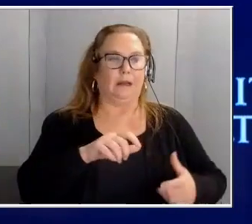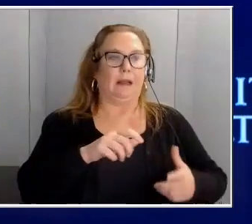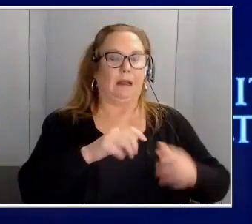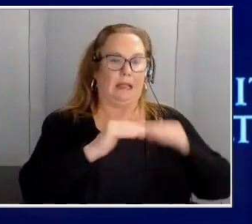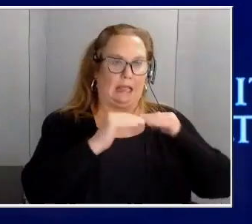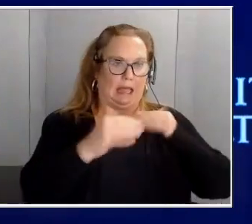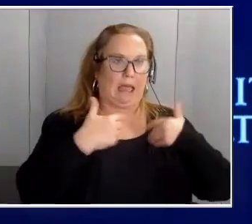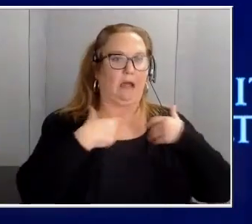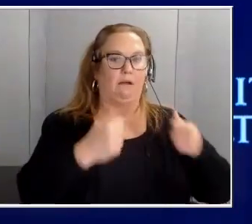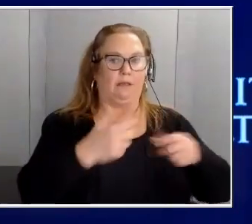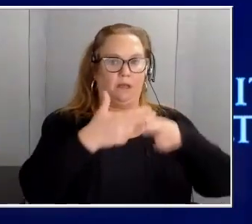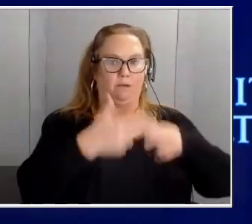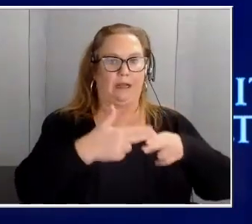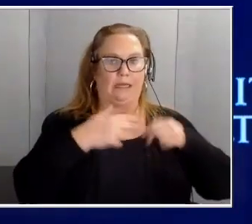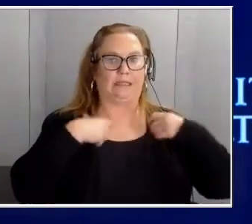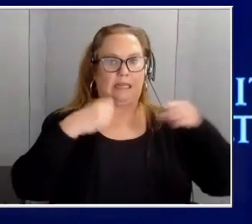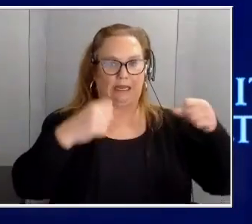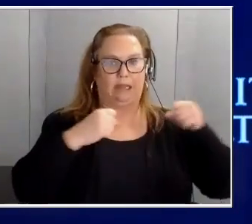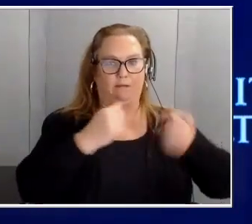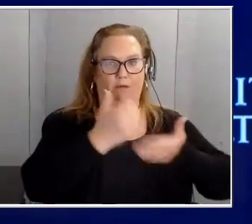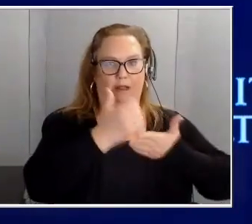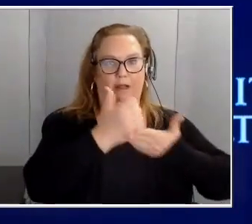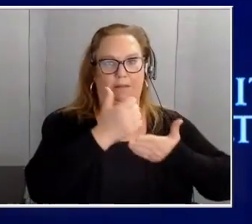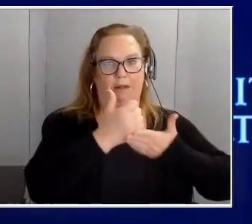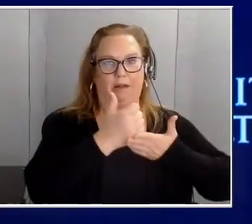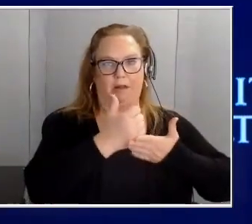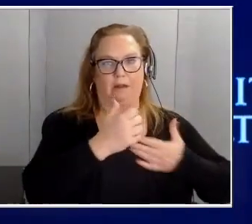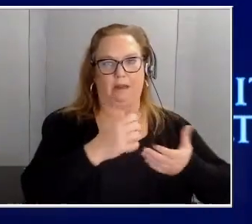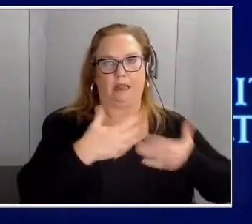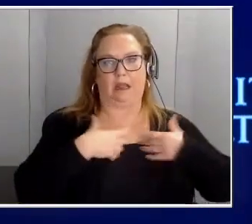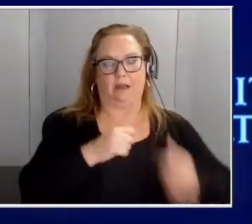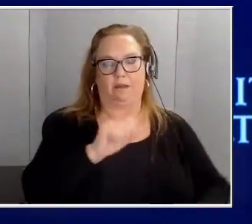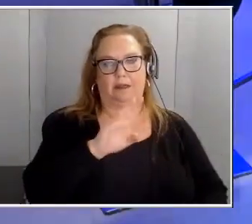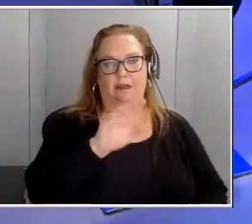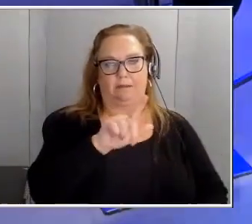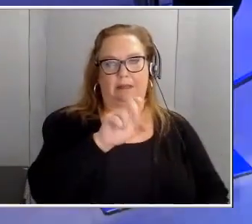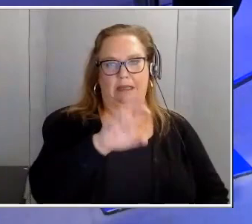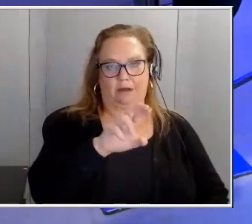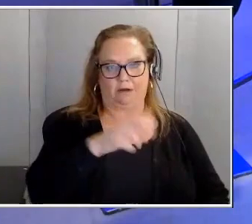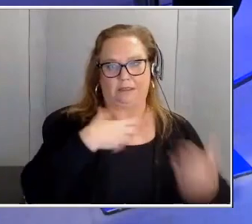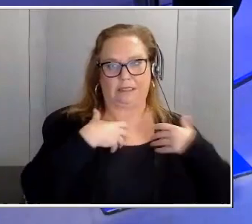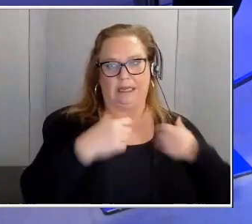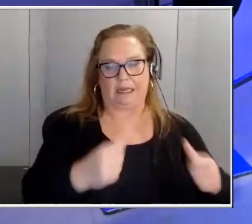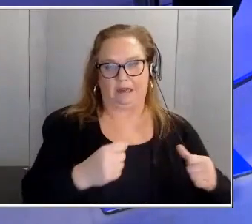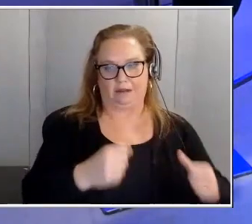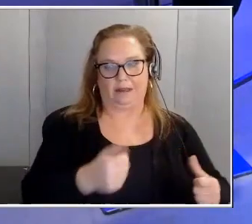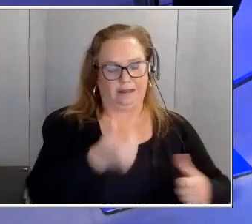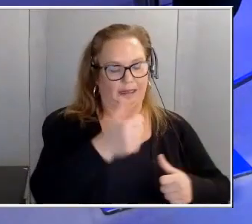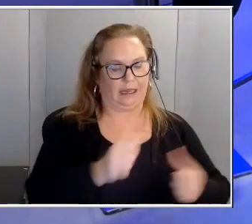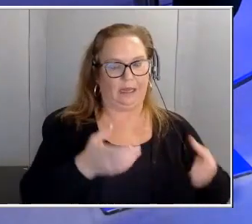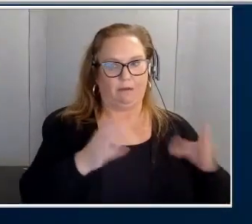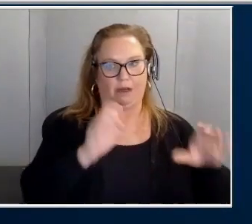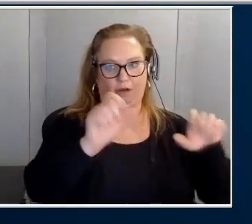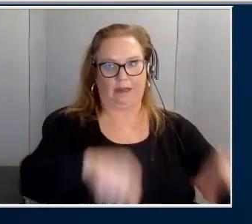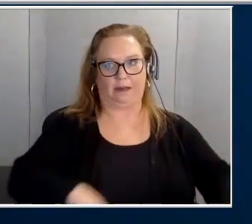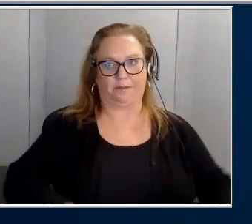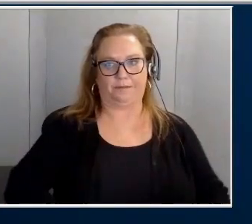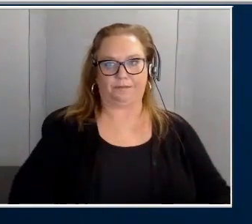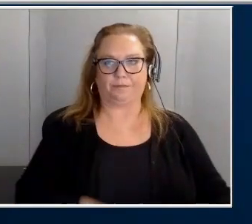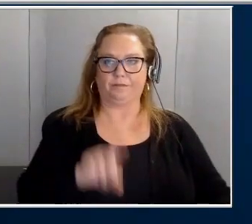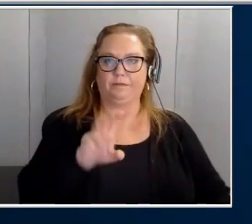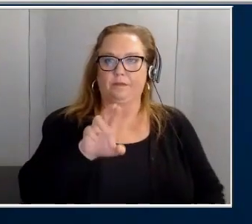weight and staying active will also help you maintain a healthy bladder. It just staying healthy anywhere and any way you can, always going to help. Dr.